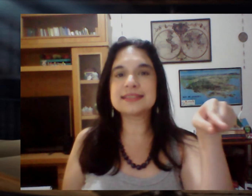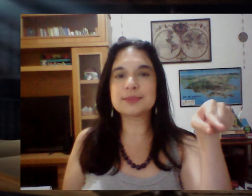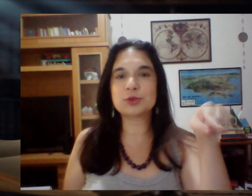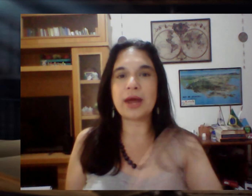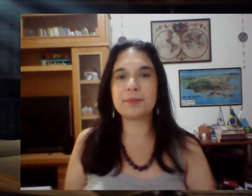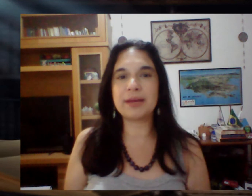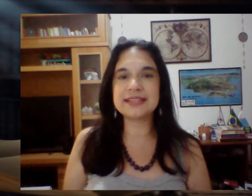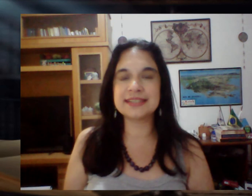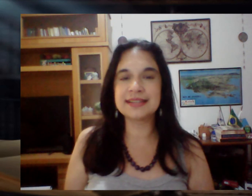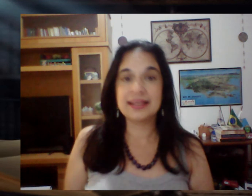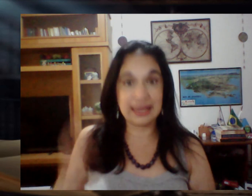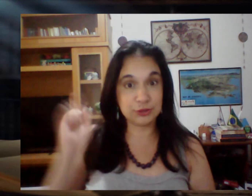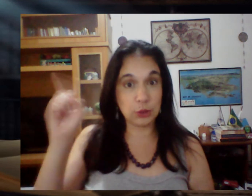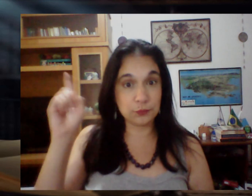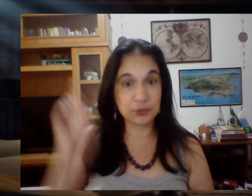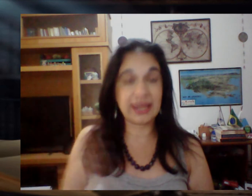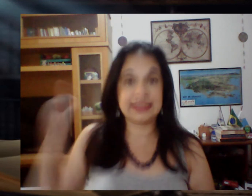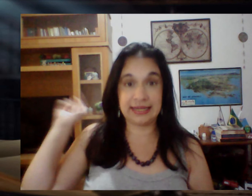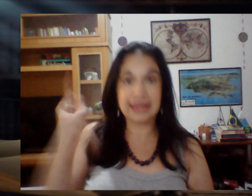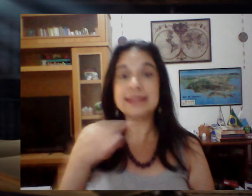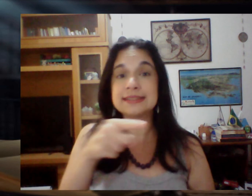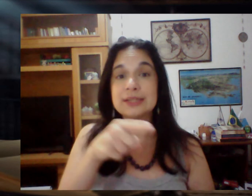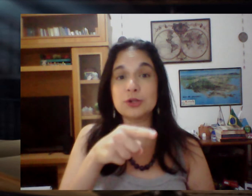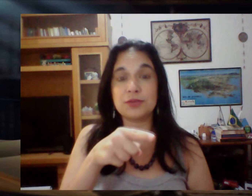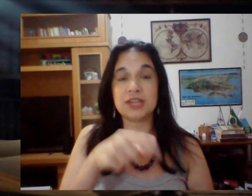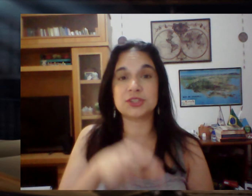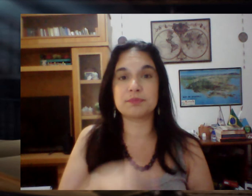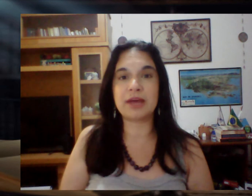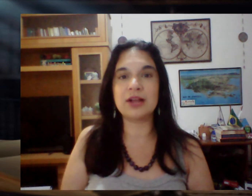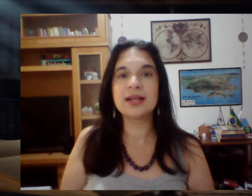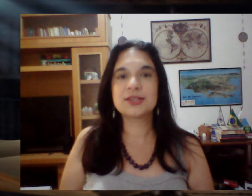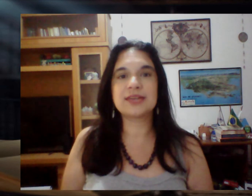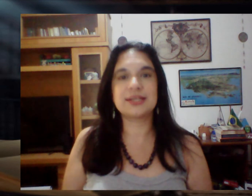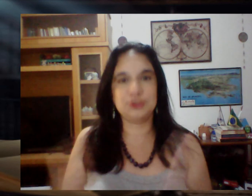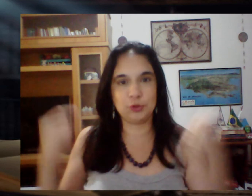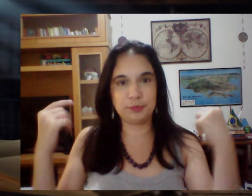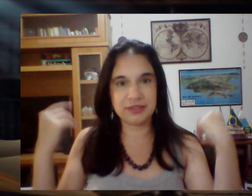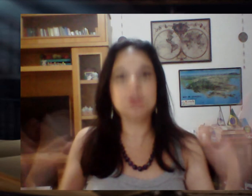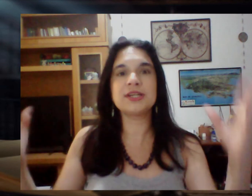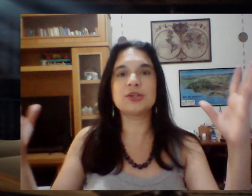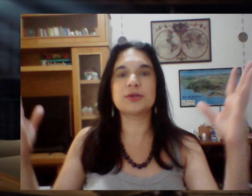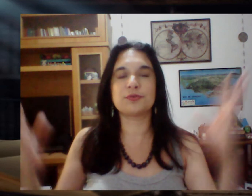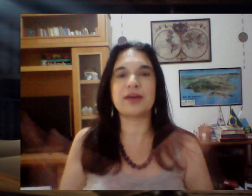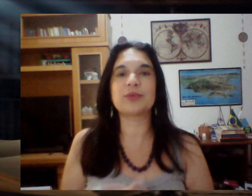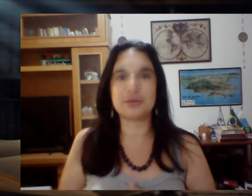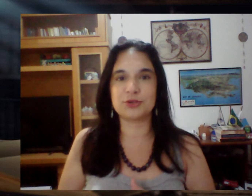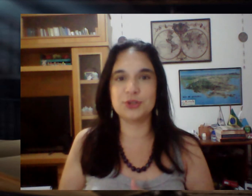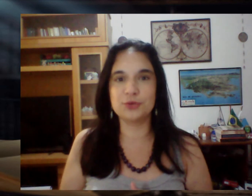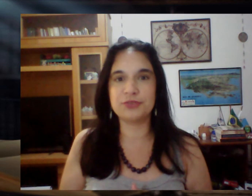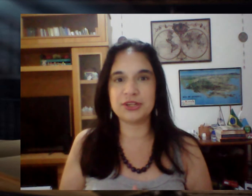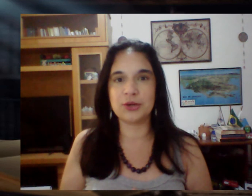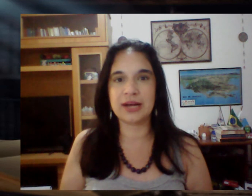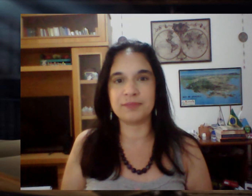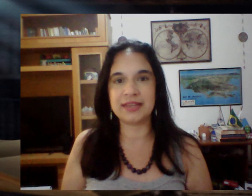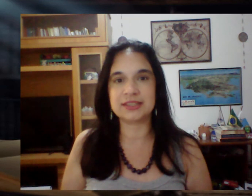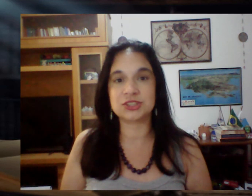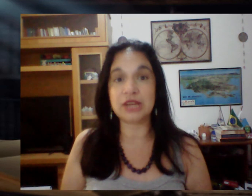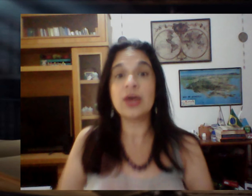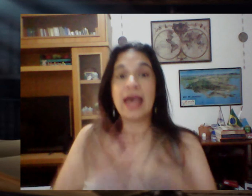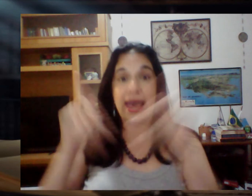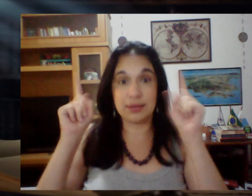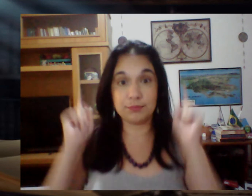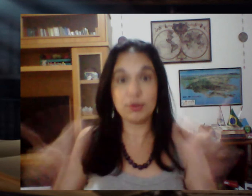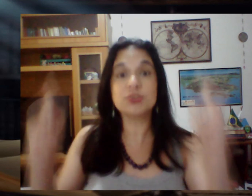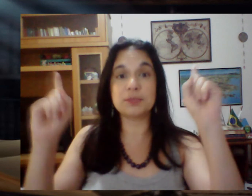the subscribe button, then don't forget to hit the notification bell so that you'll be duly notified whenever a new video comes in this